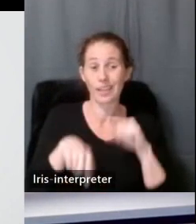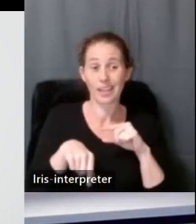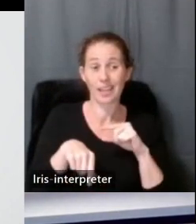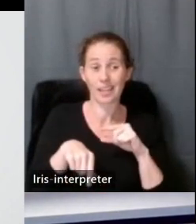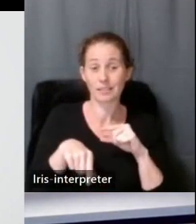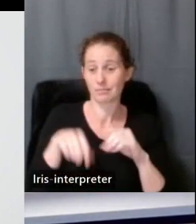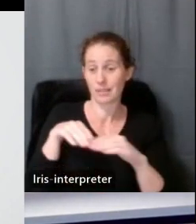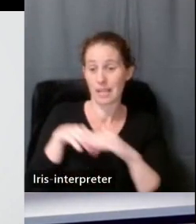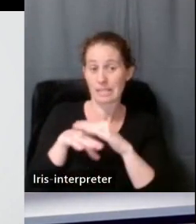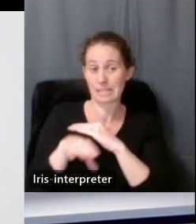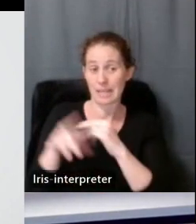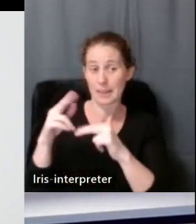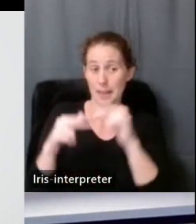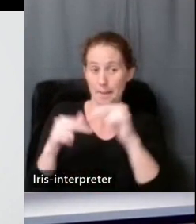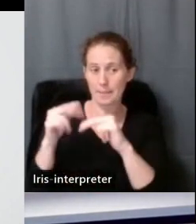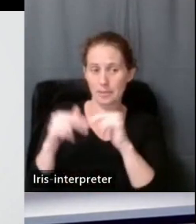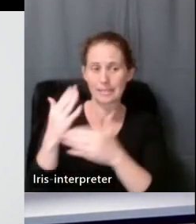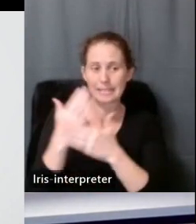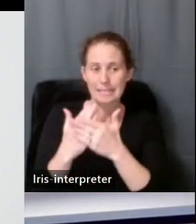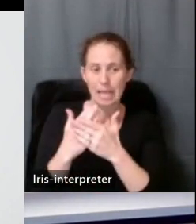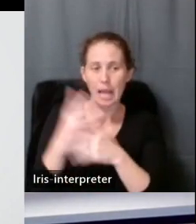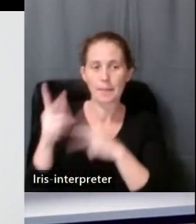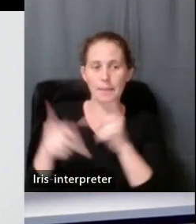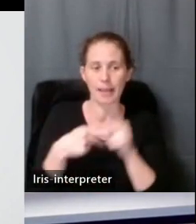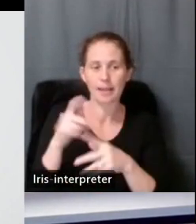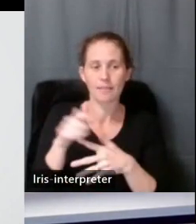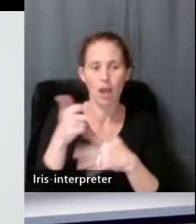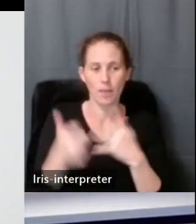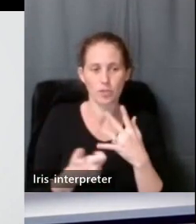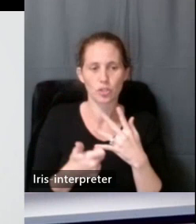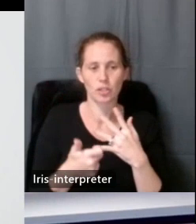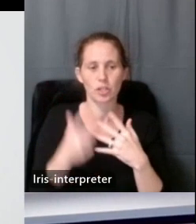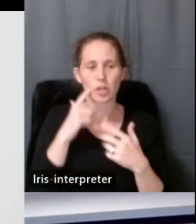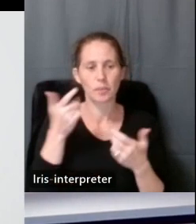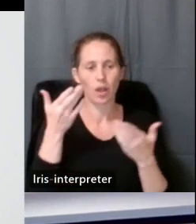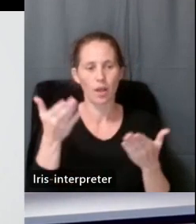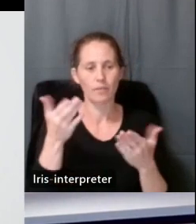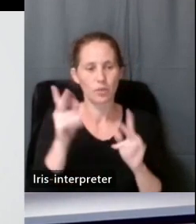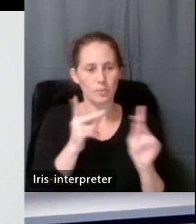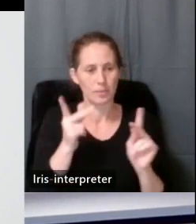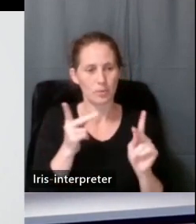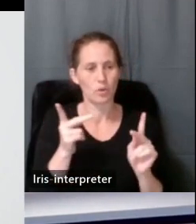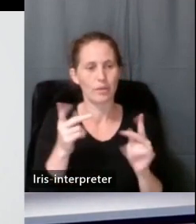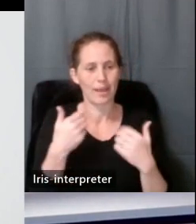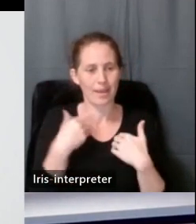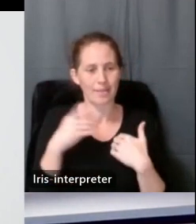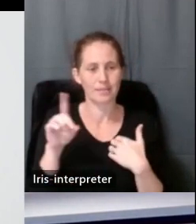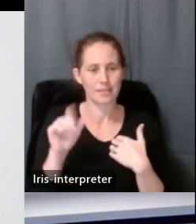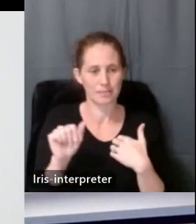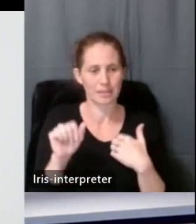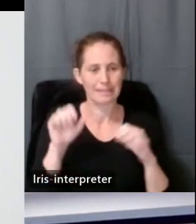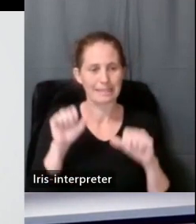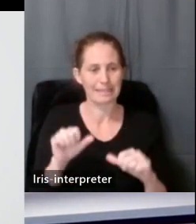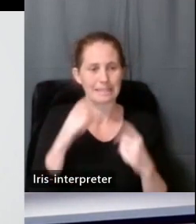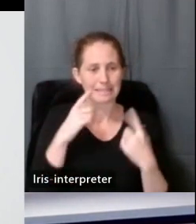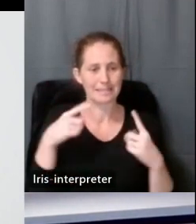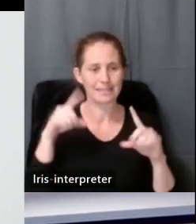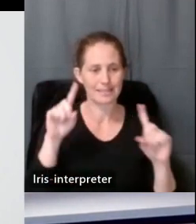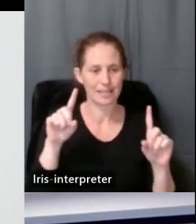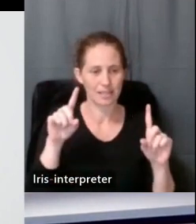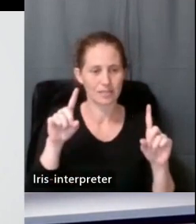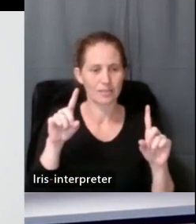made accessible, then some kind of alternative should be offered so that people with disabilities can